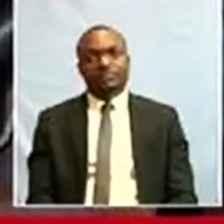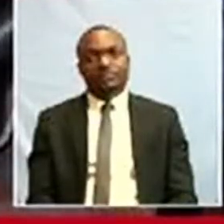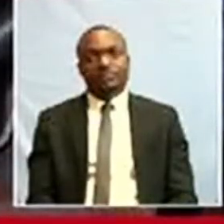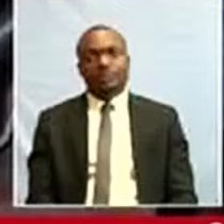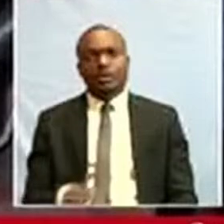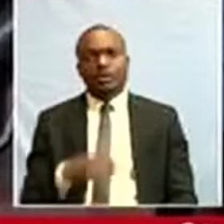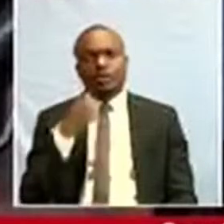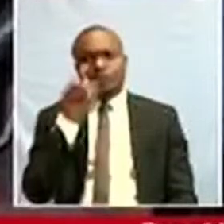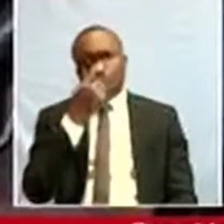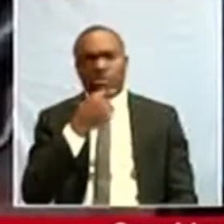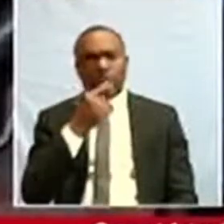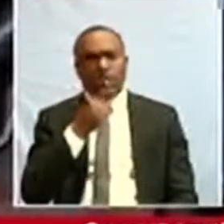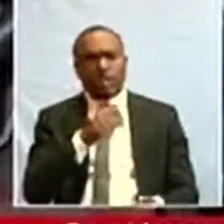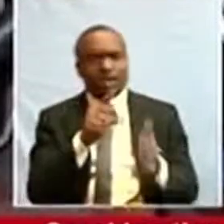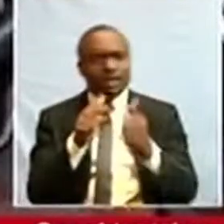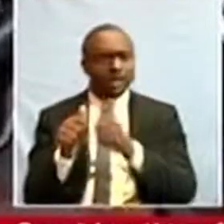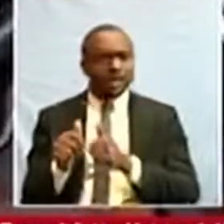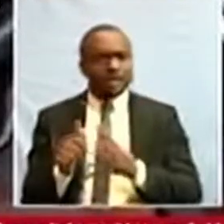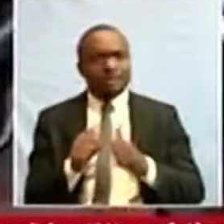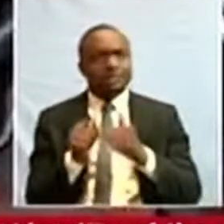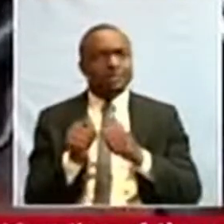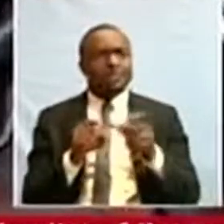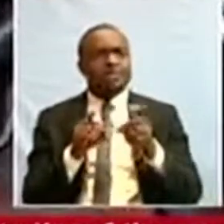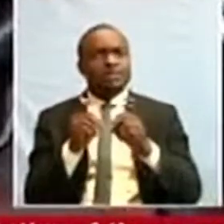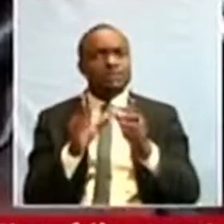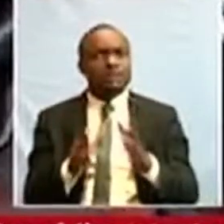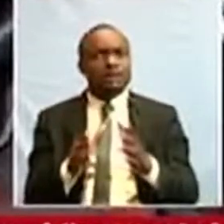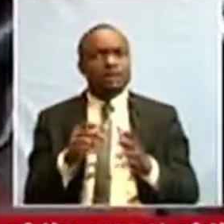Who's the acting director, community?